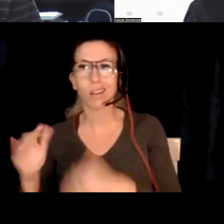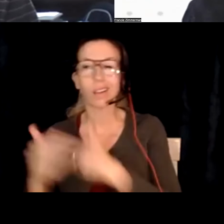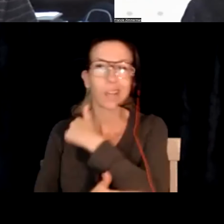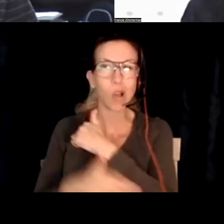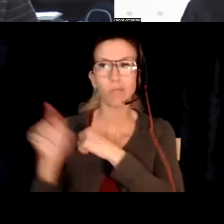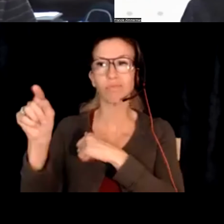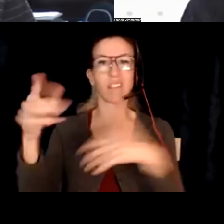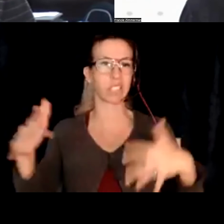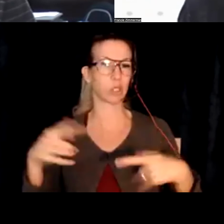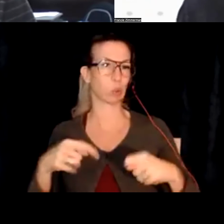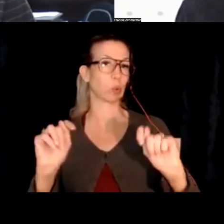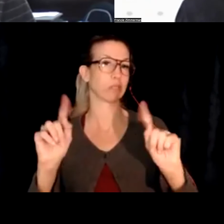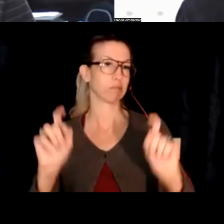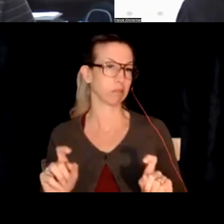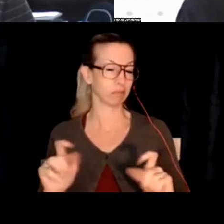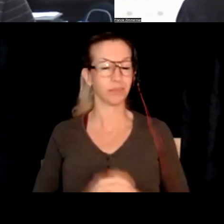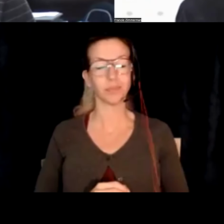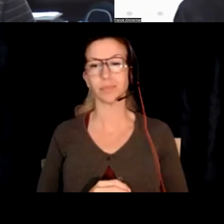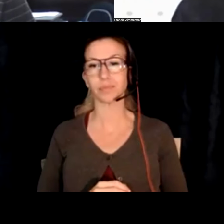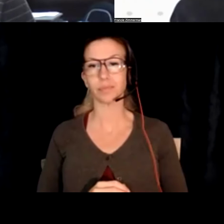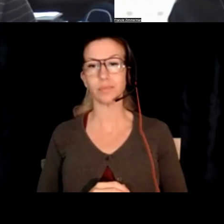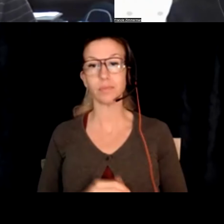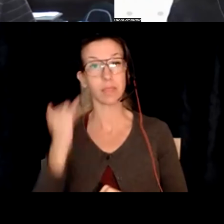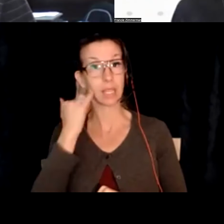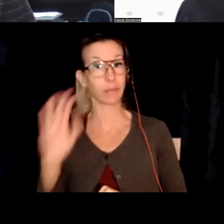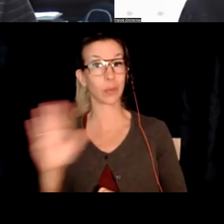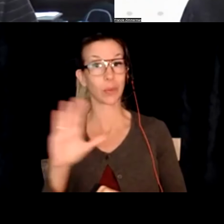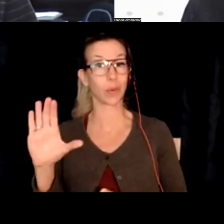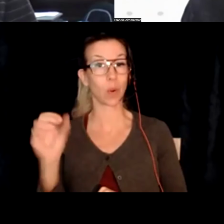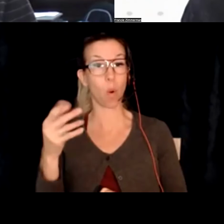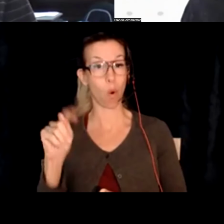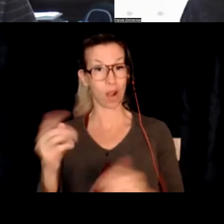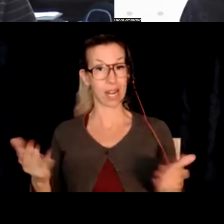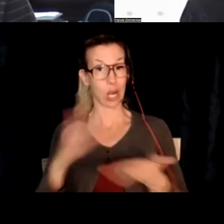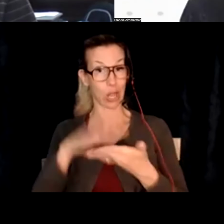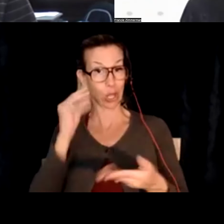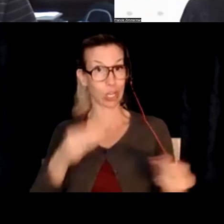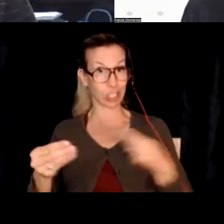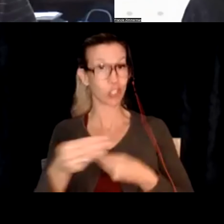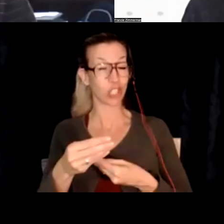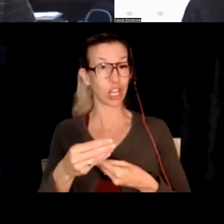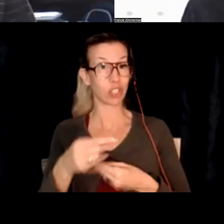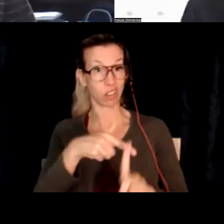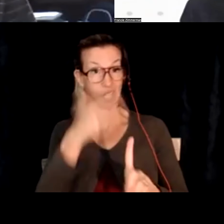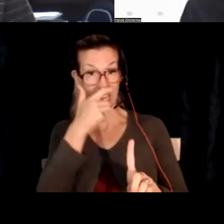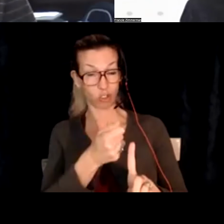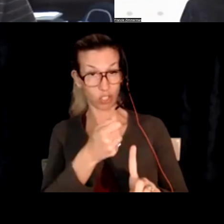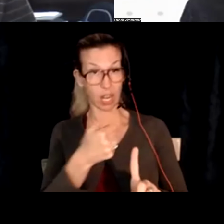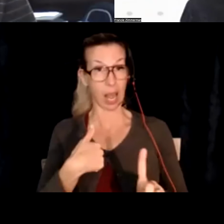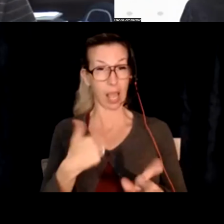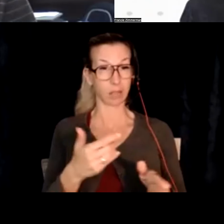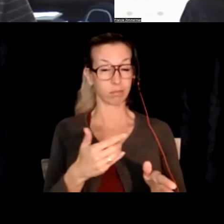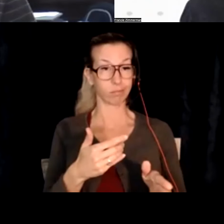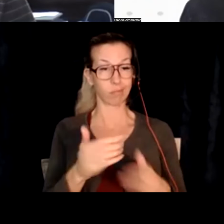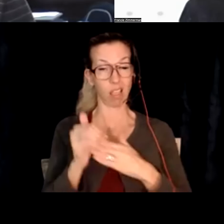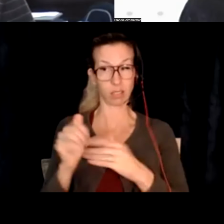out. So if any of your cohort here in the Learning Exchange are particularly interested, I would direct them towards that getREAL report